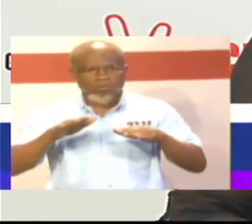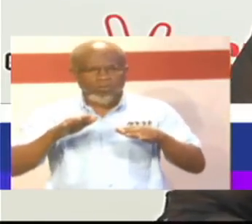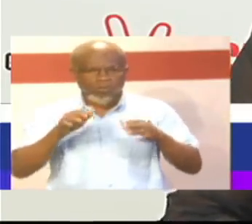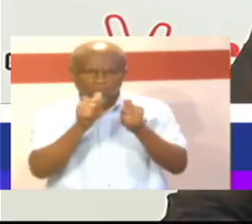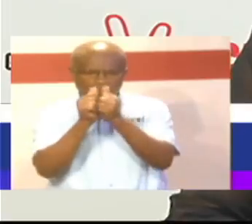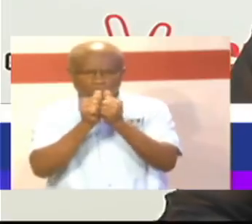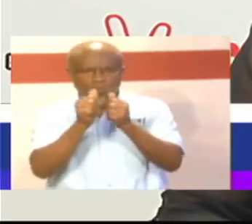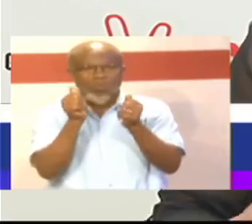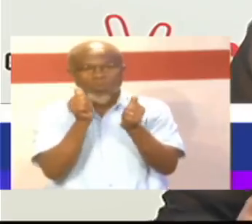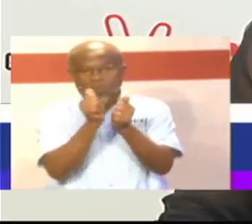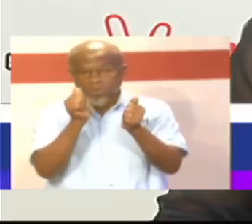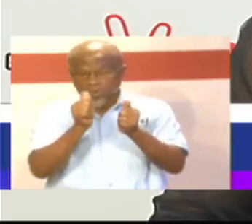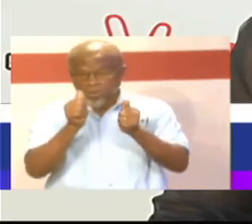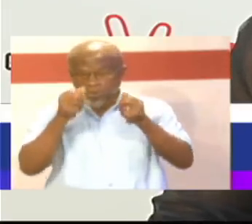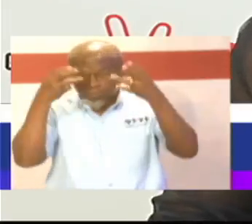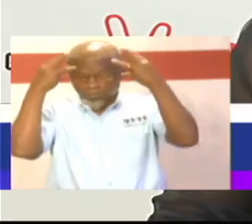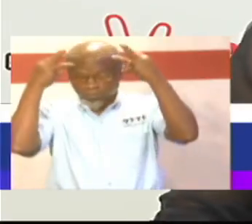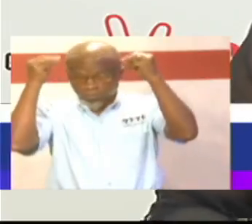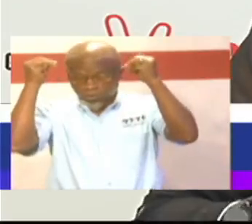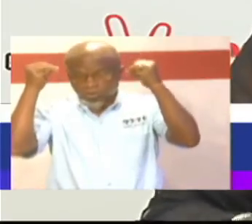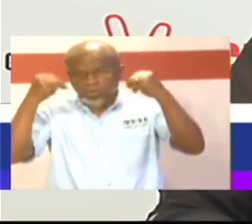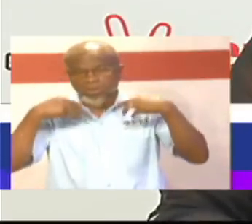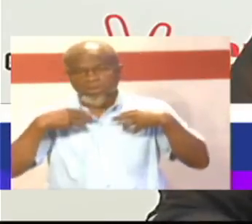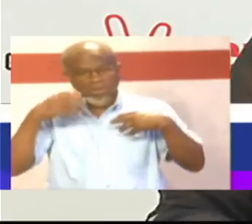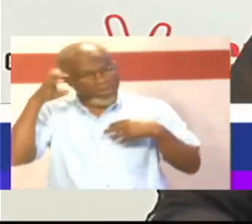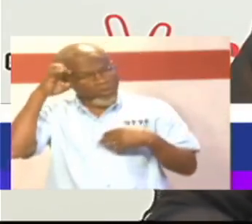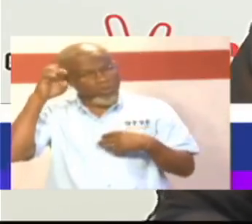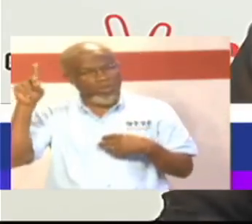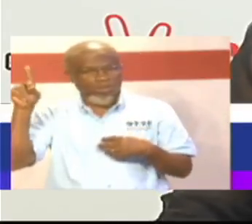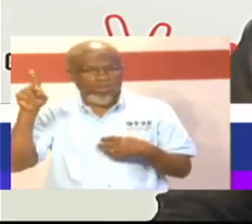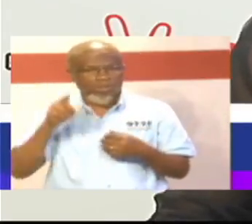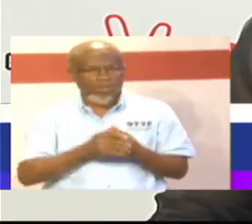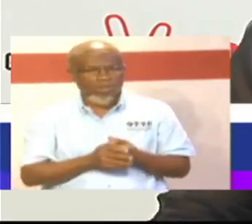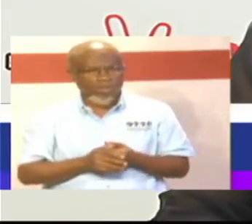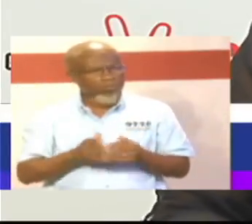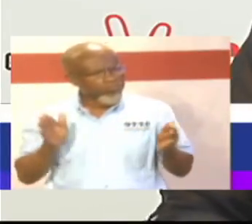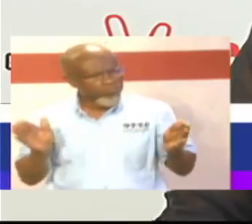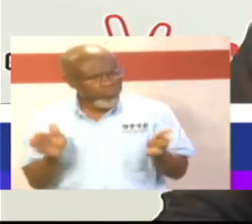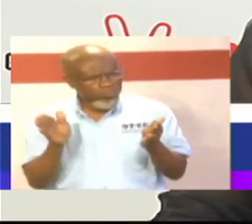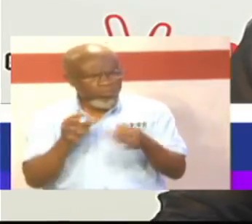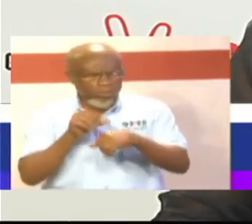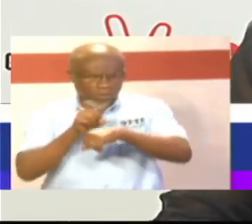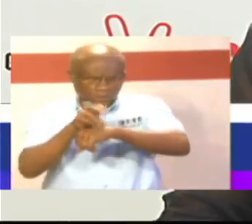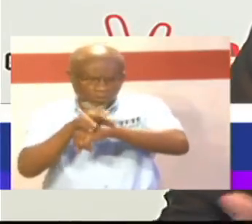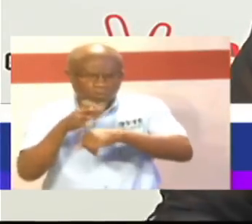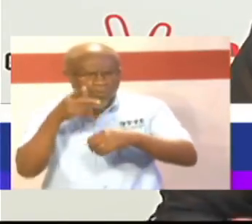advise members of the population and parents to please take up the